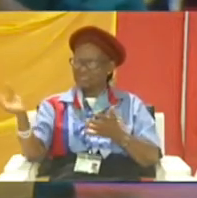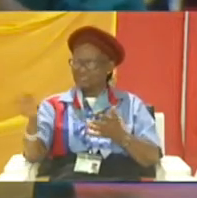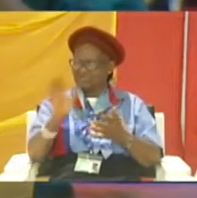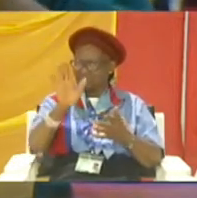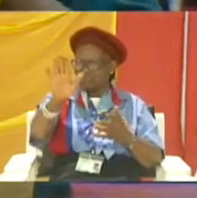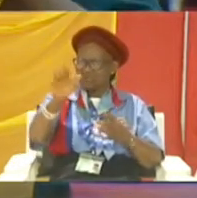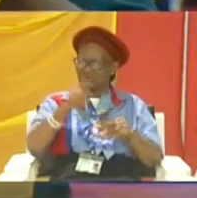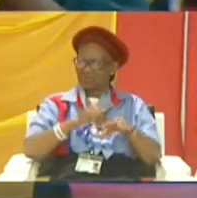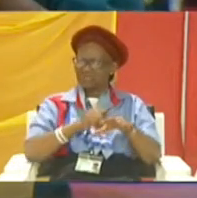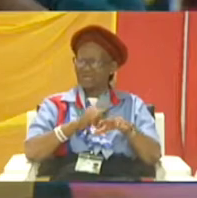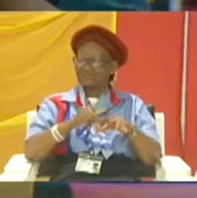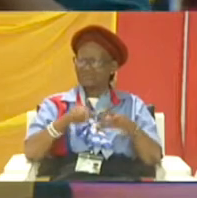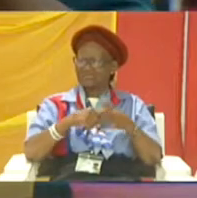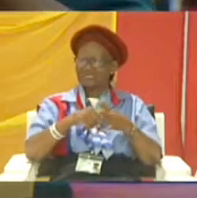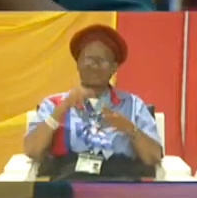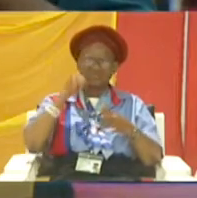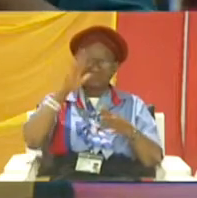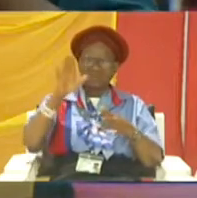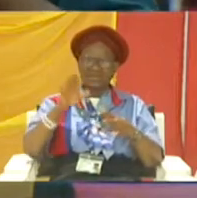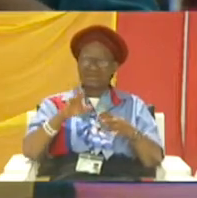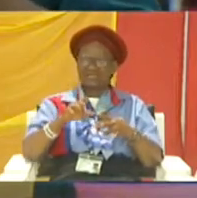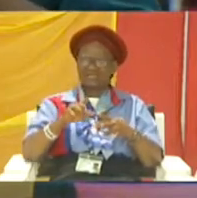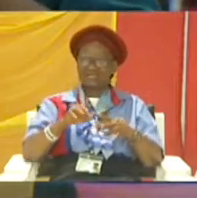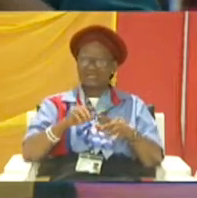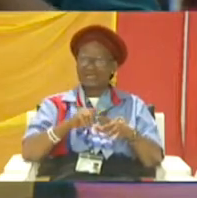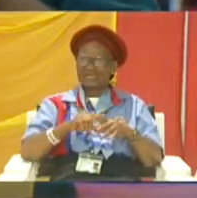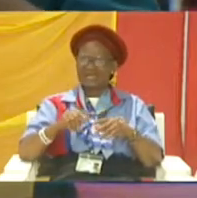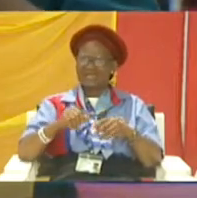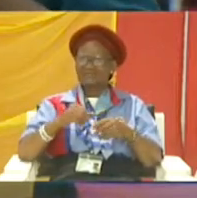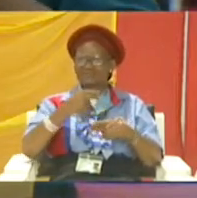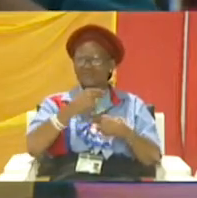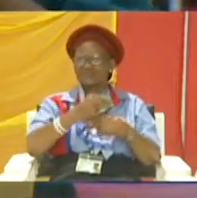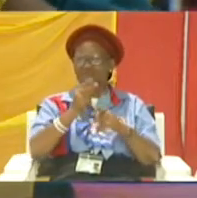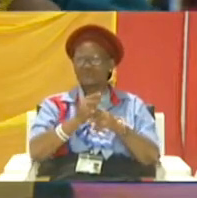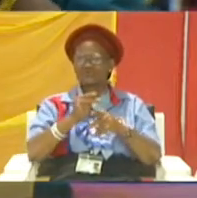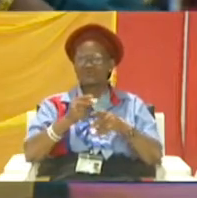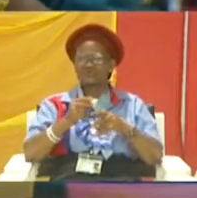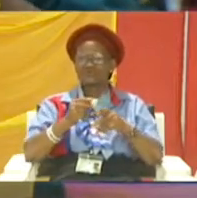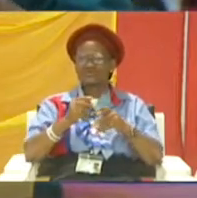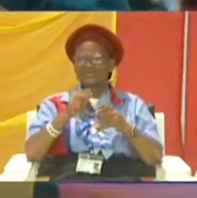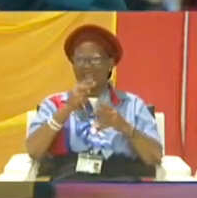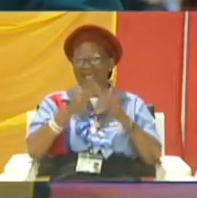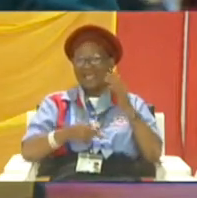This woman is not even producing eggs for you to